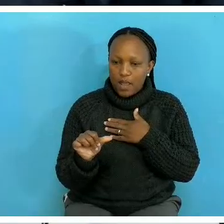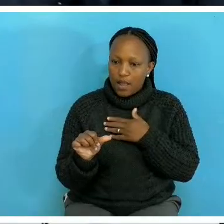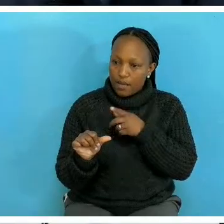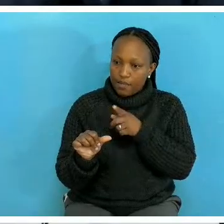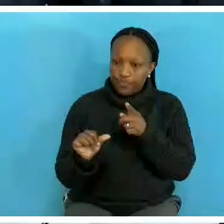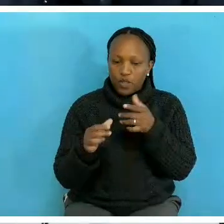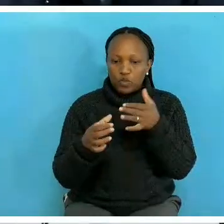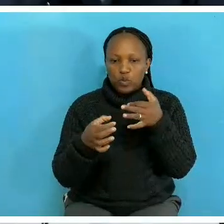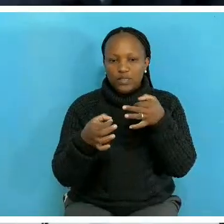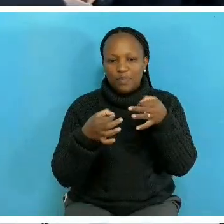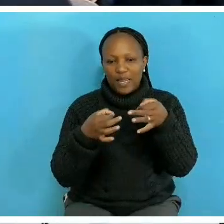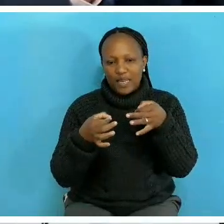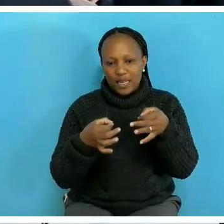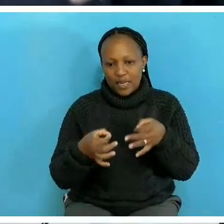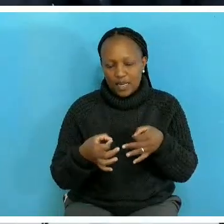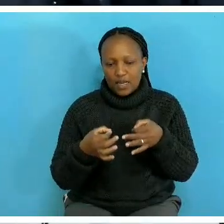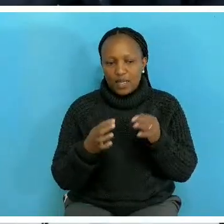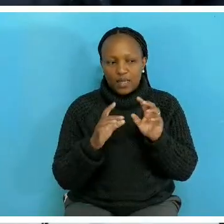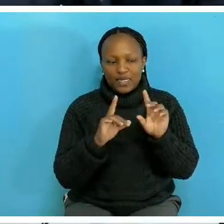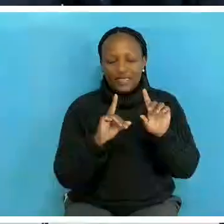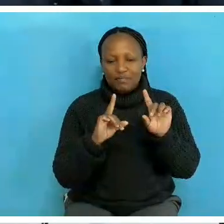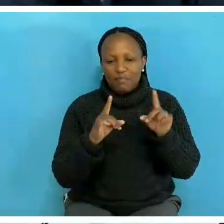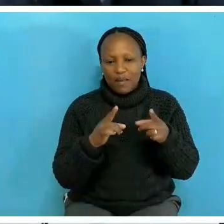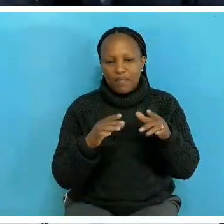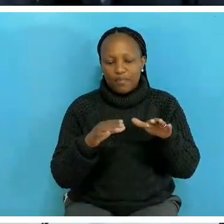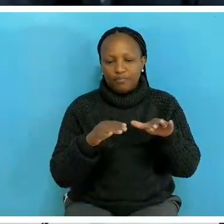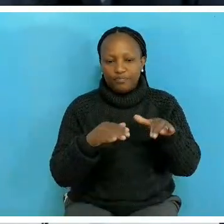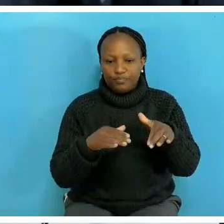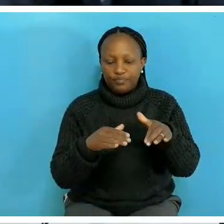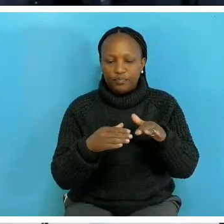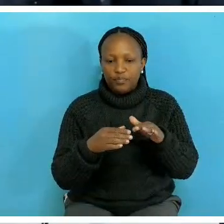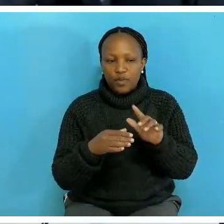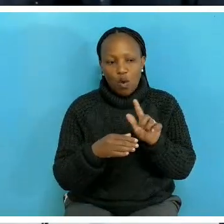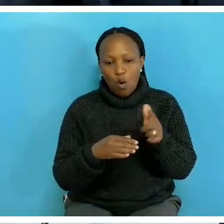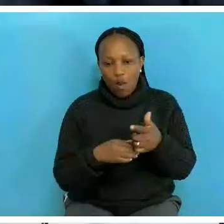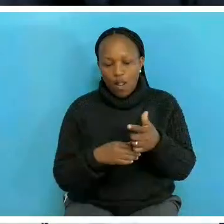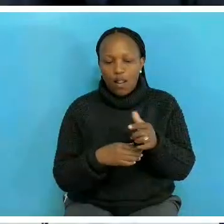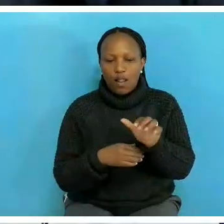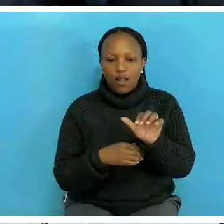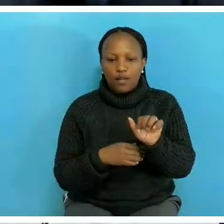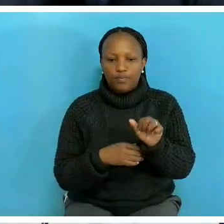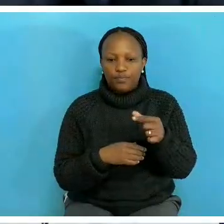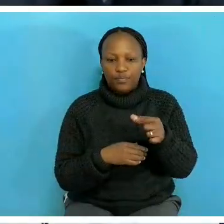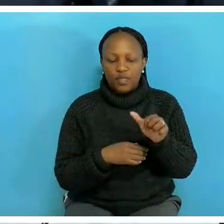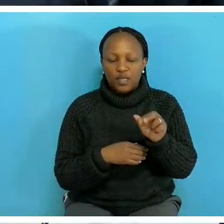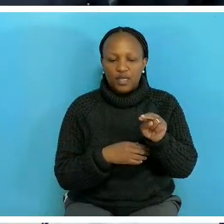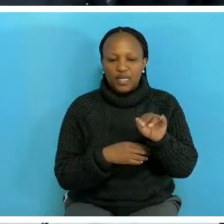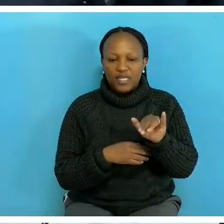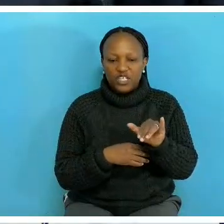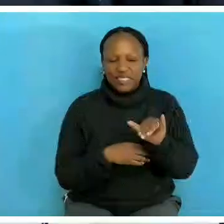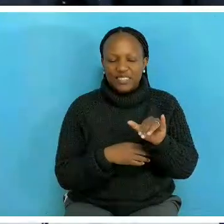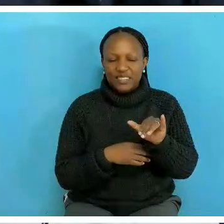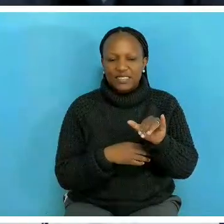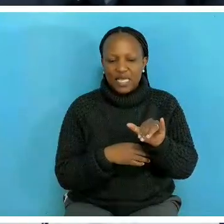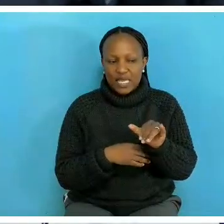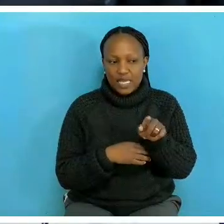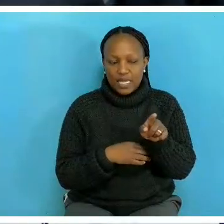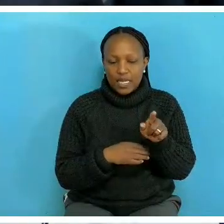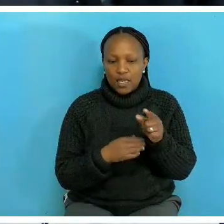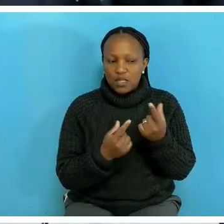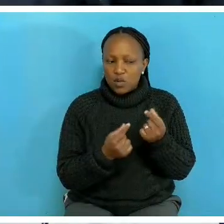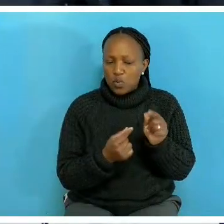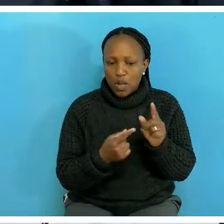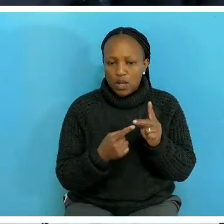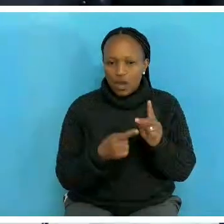explain in terms of the department, but also all the agencies, all the entities, what they are doing, what plans they